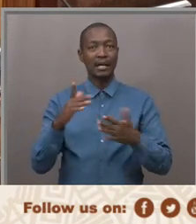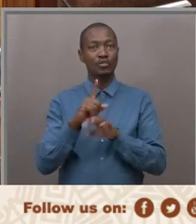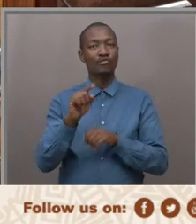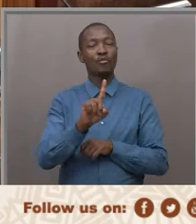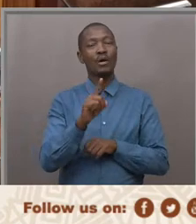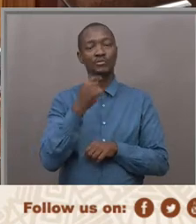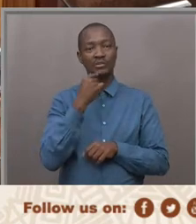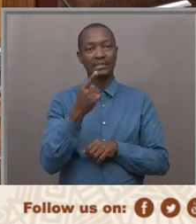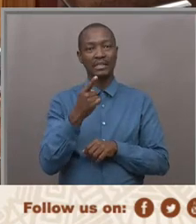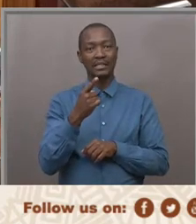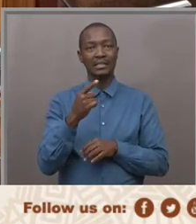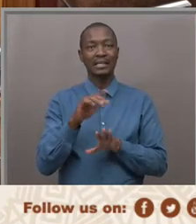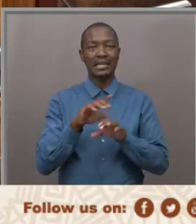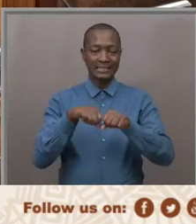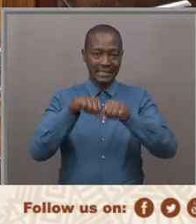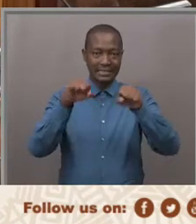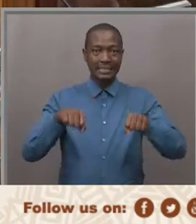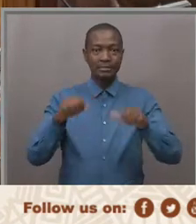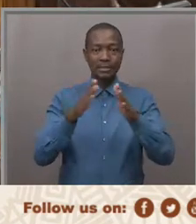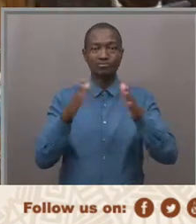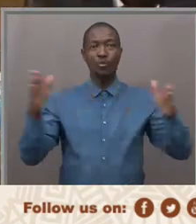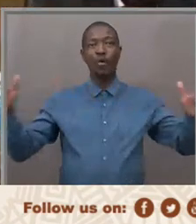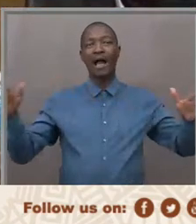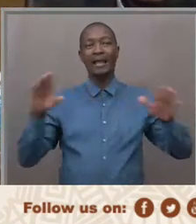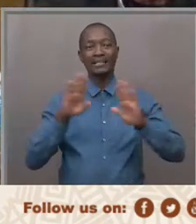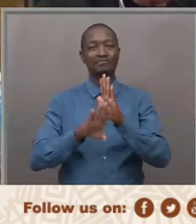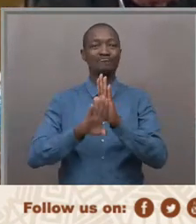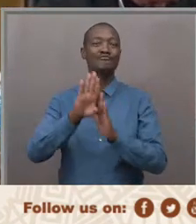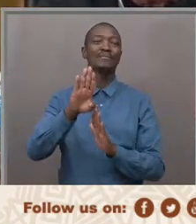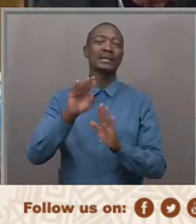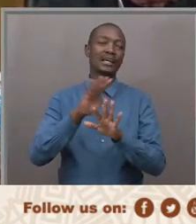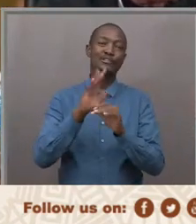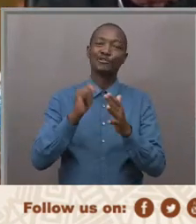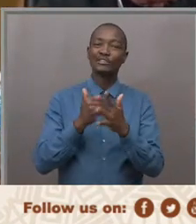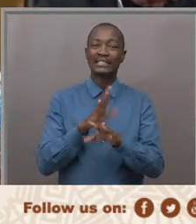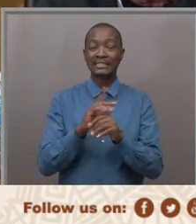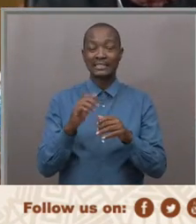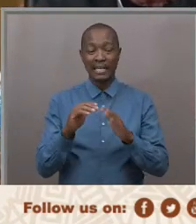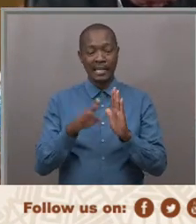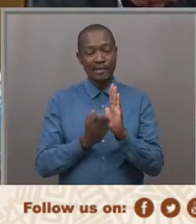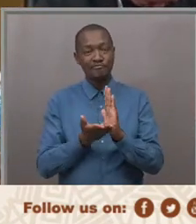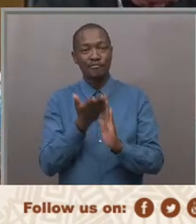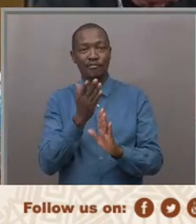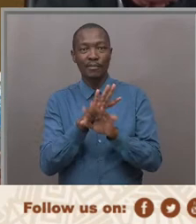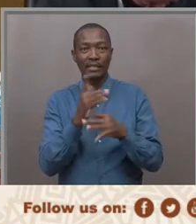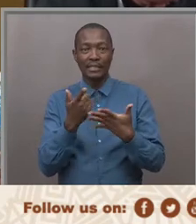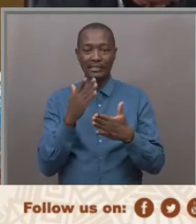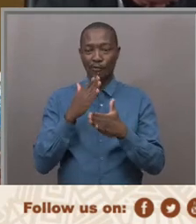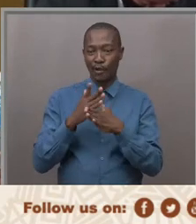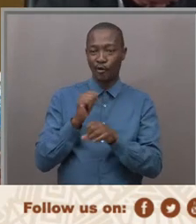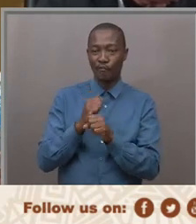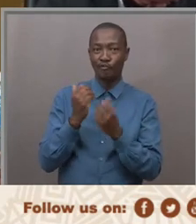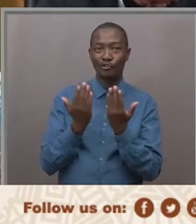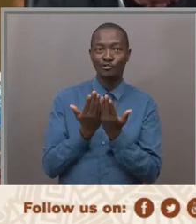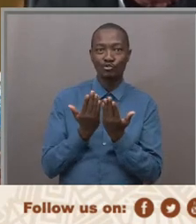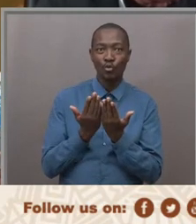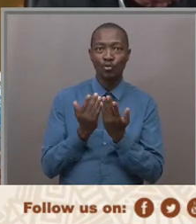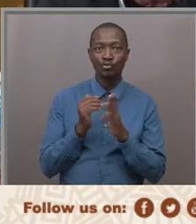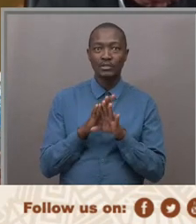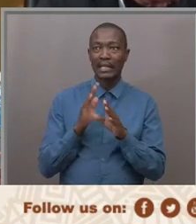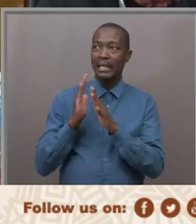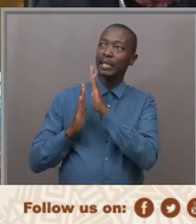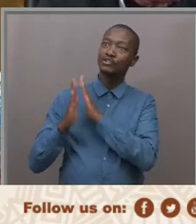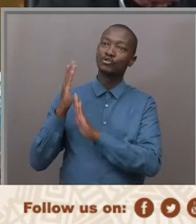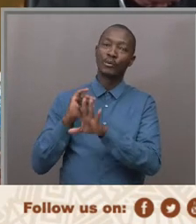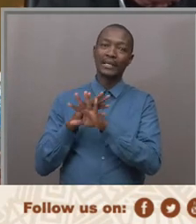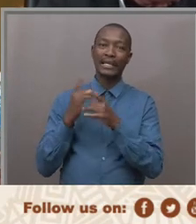a systems-wide improvement. It's not just improvement as a function of schools that historically